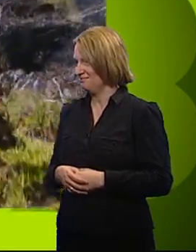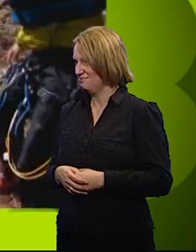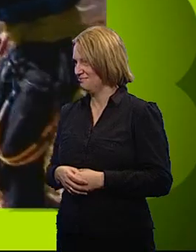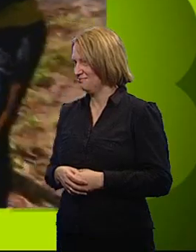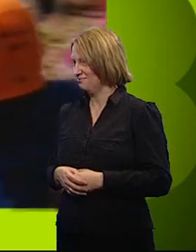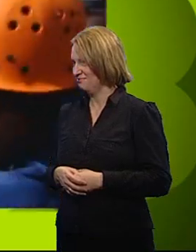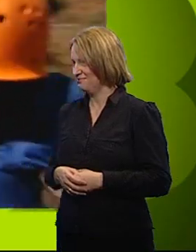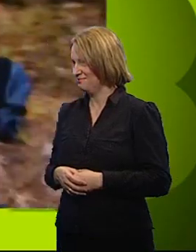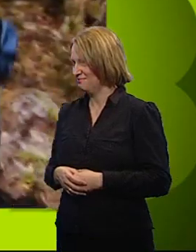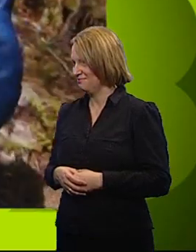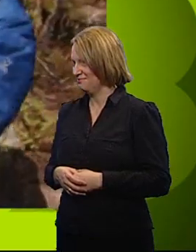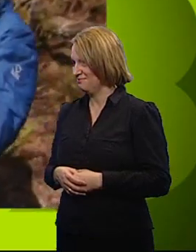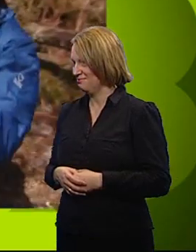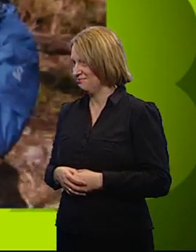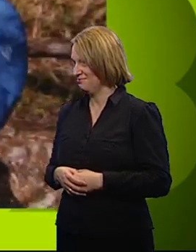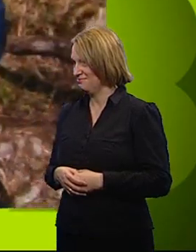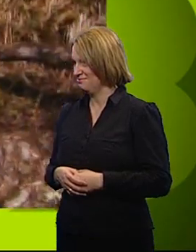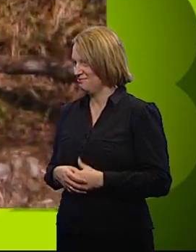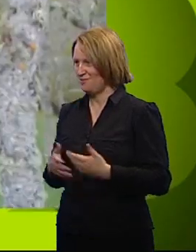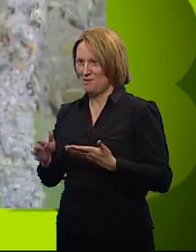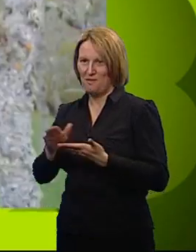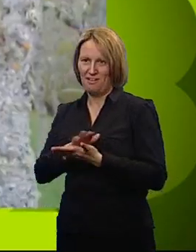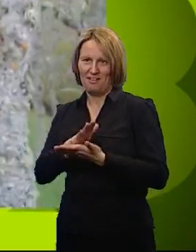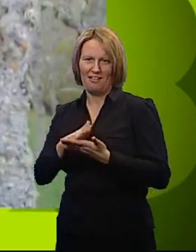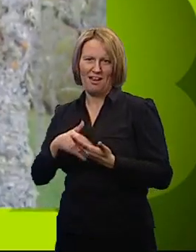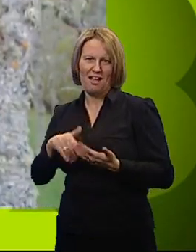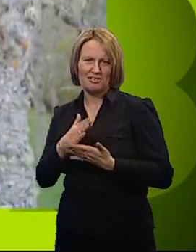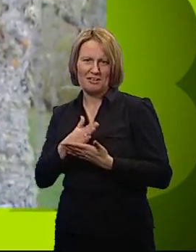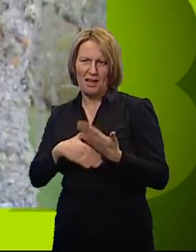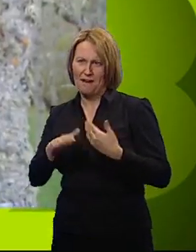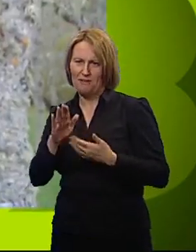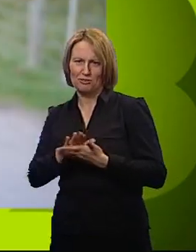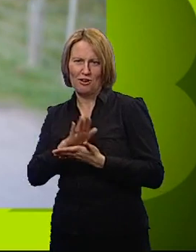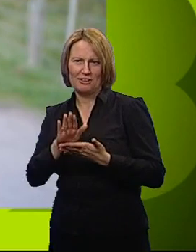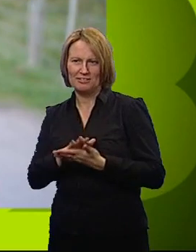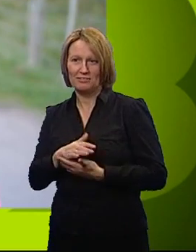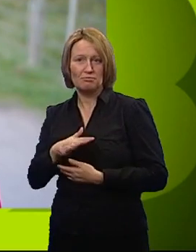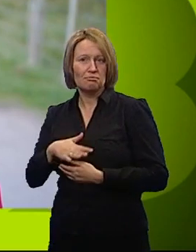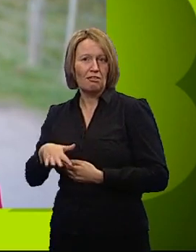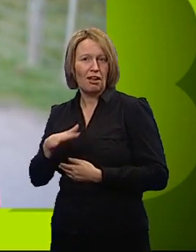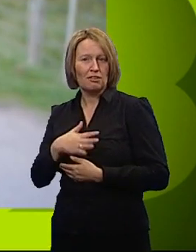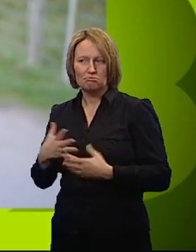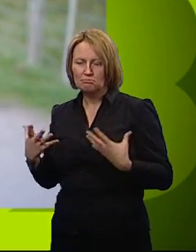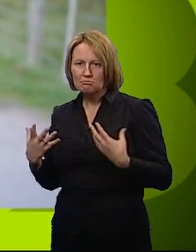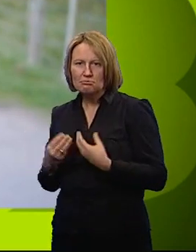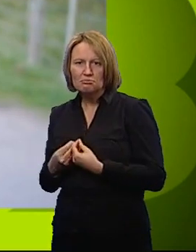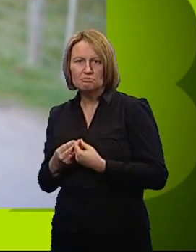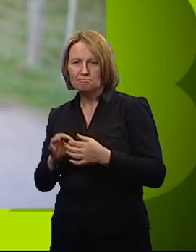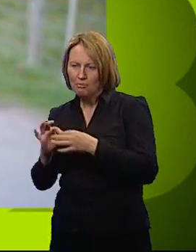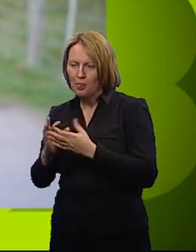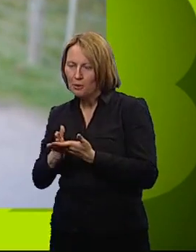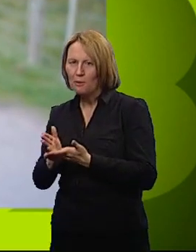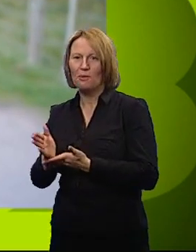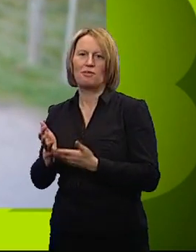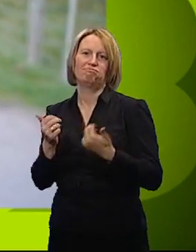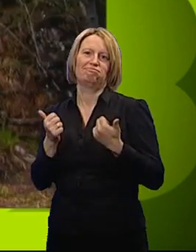up. Brilliant. I'm really glad we did this because everyone enjoyed themselves, even Mum did. As a family, we kind of pulled together and we did it